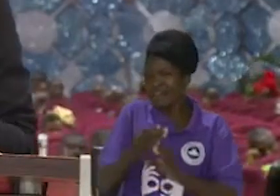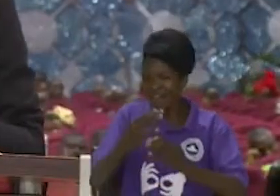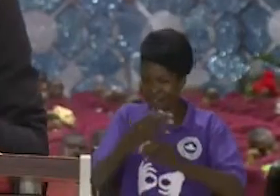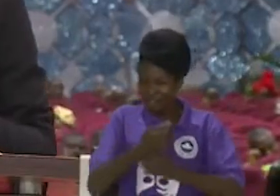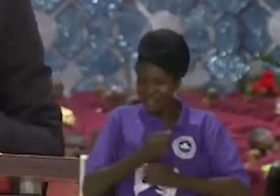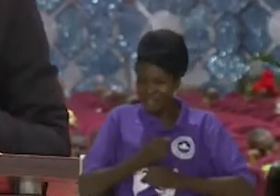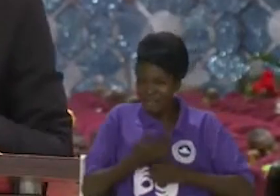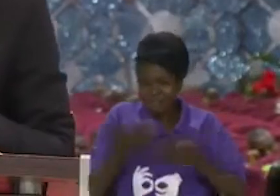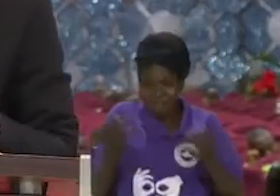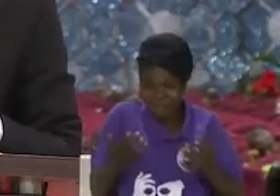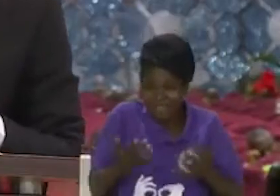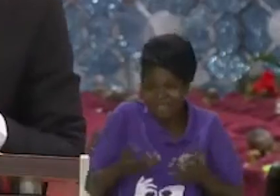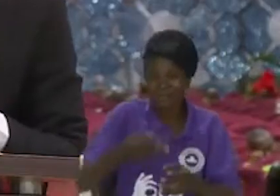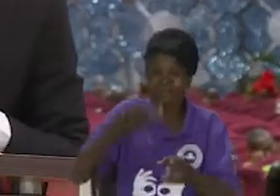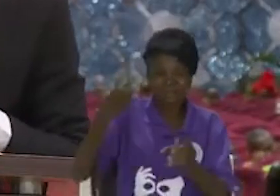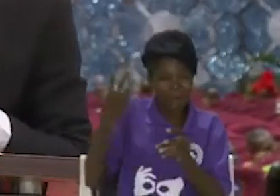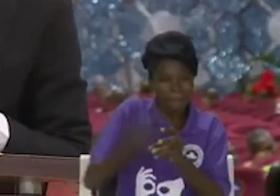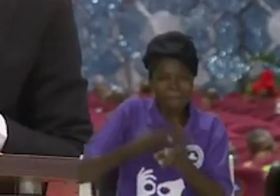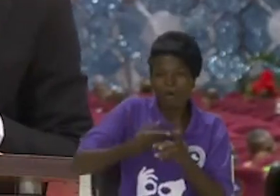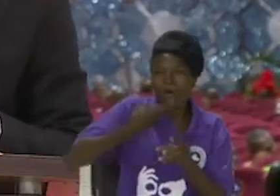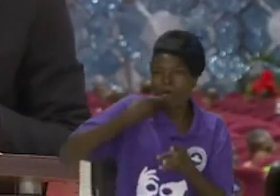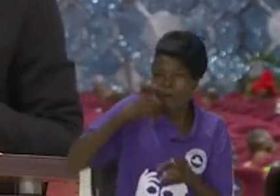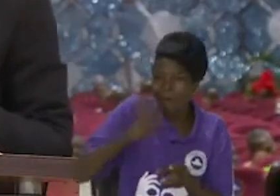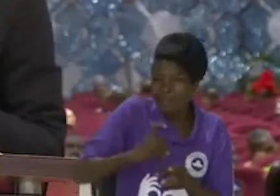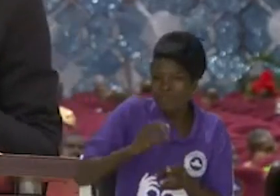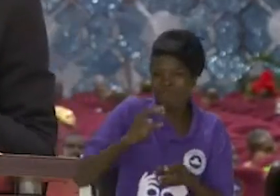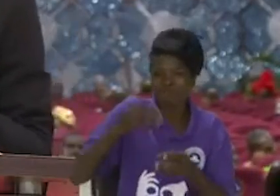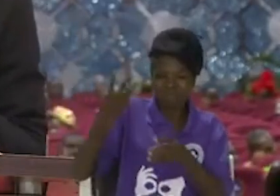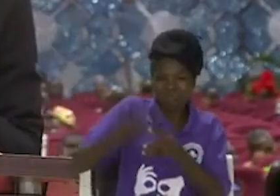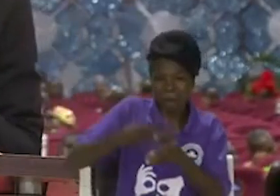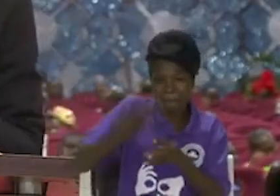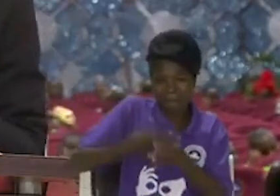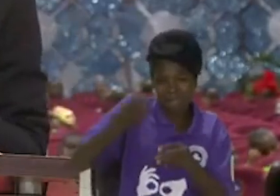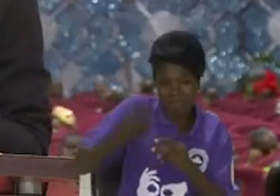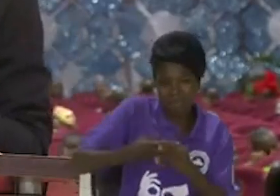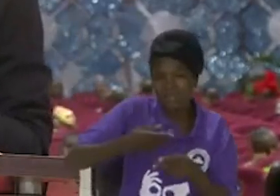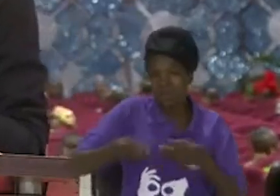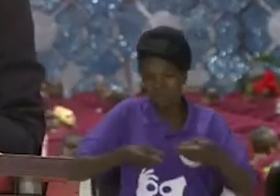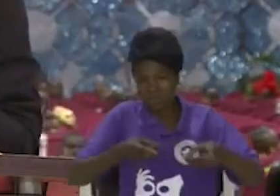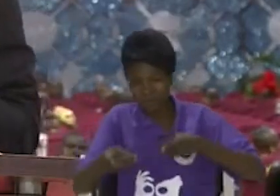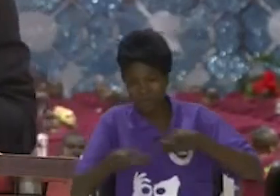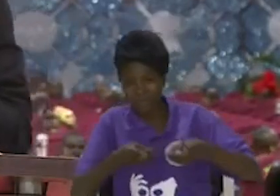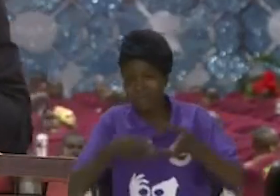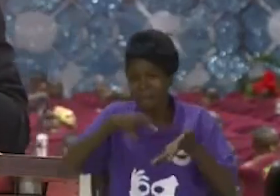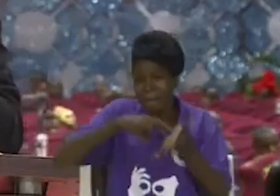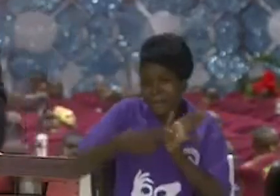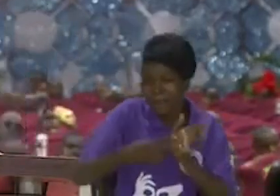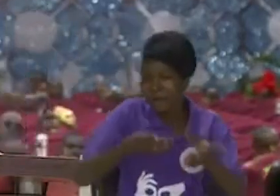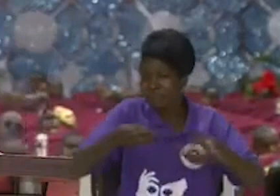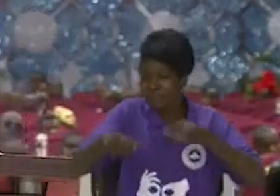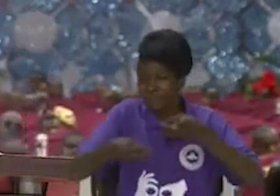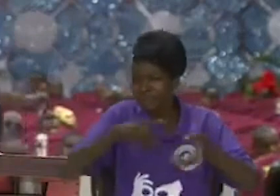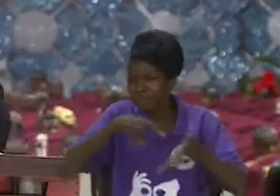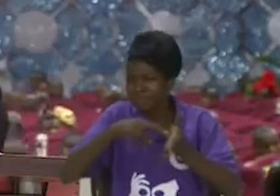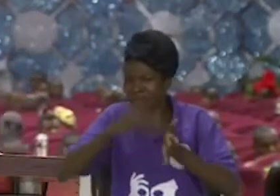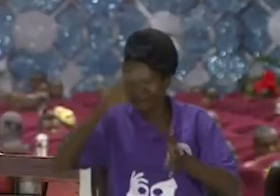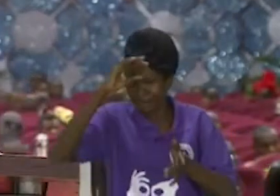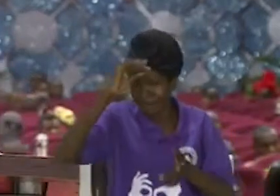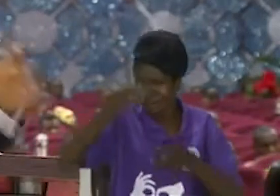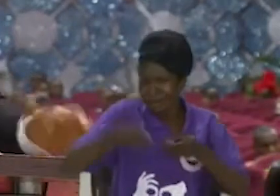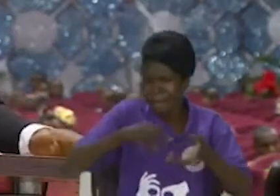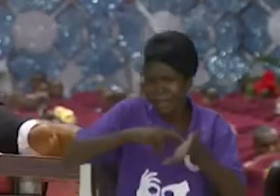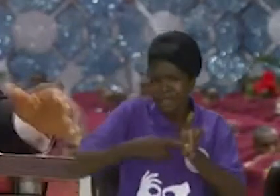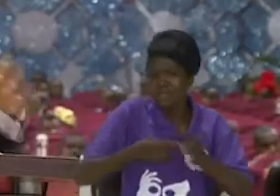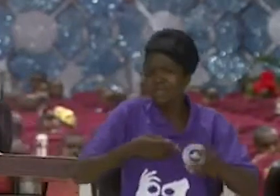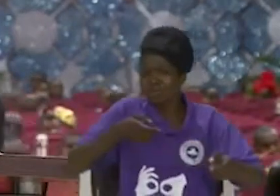Only man received the mandate to have dominion. And when he says man has dominion, what does he mean? Man is to take charge of the affairs